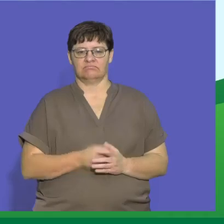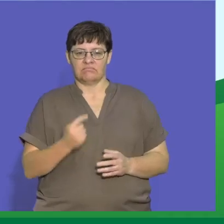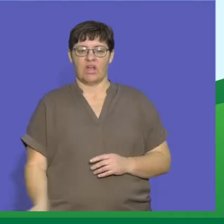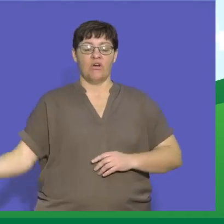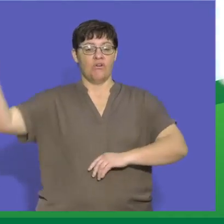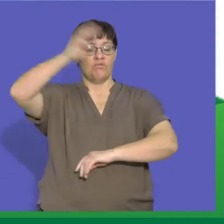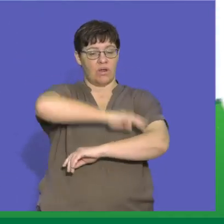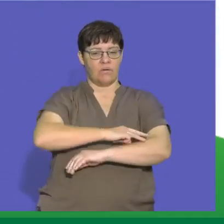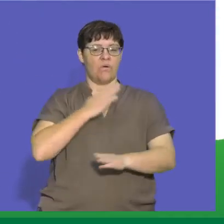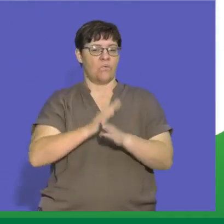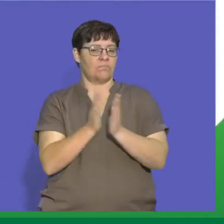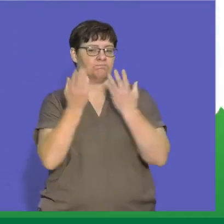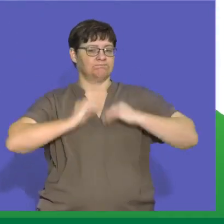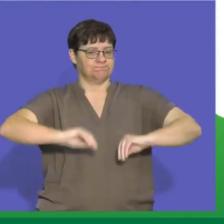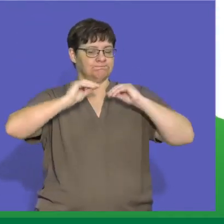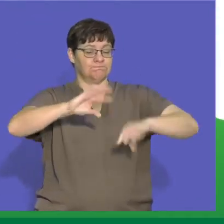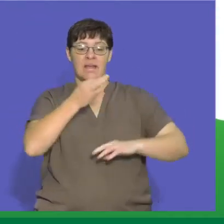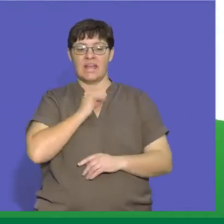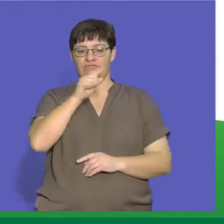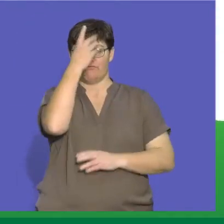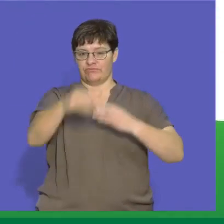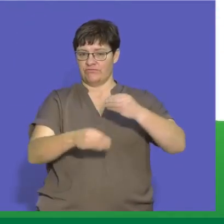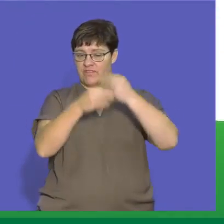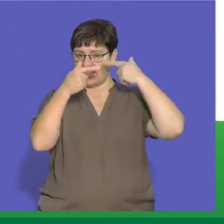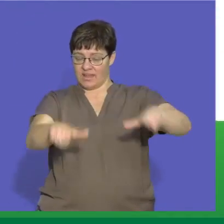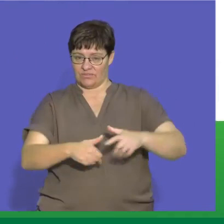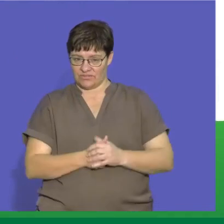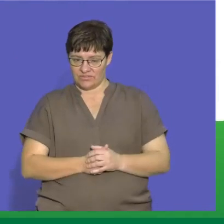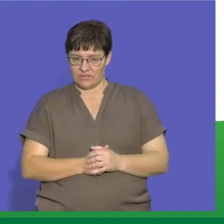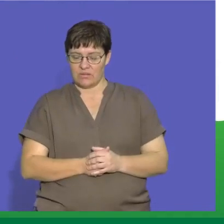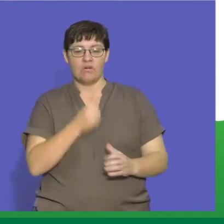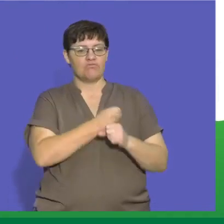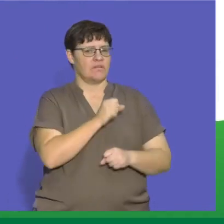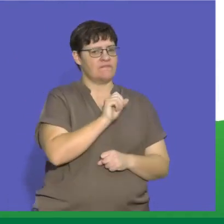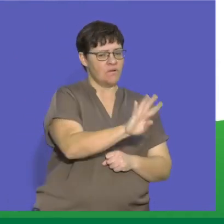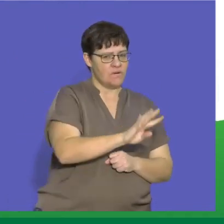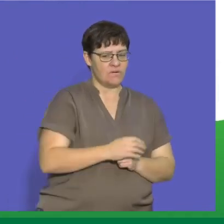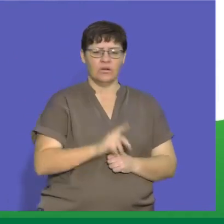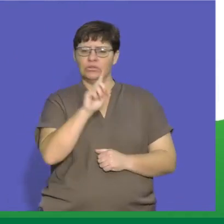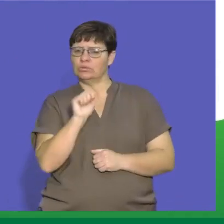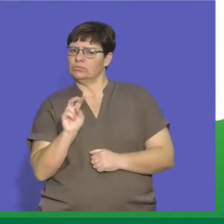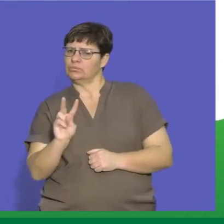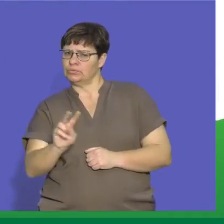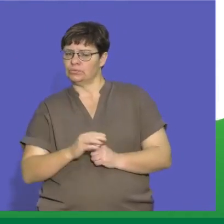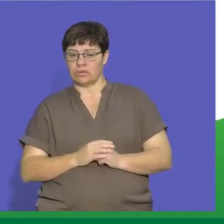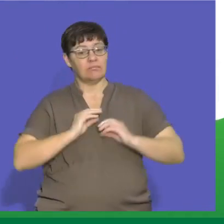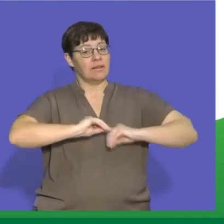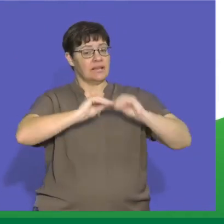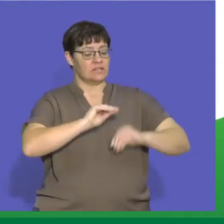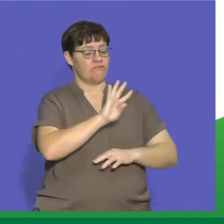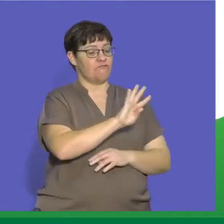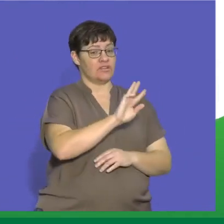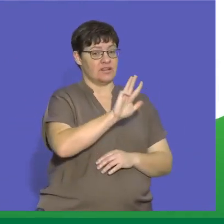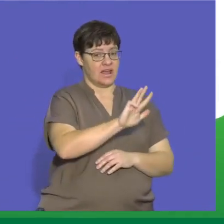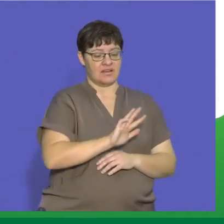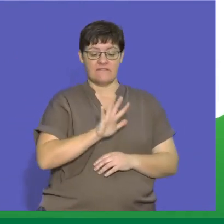This is a Rainbow Workbook lesson for English First Additional Language, Grade 4, Term 2, Lessons